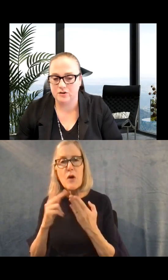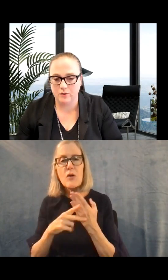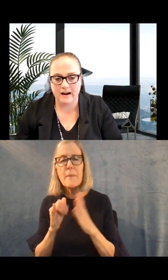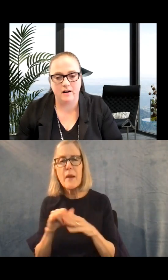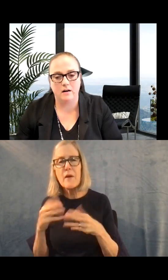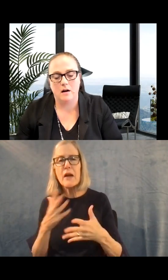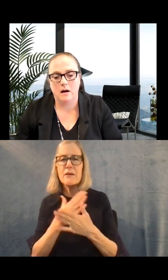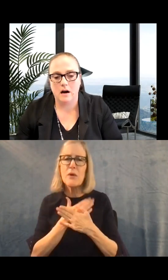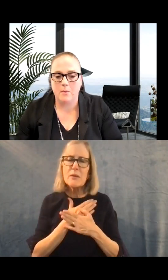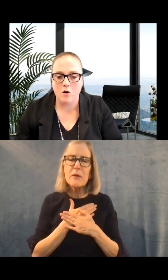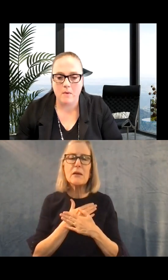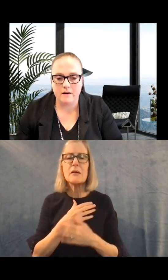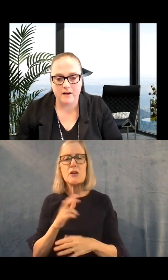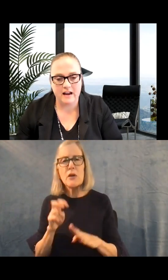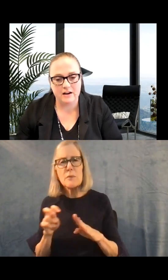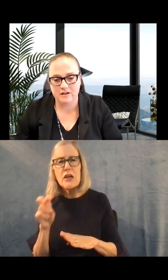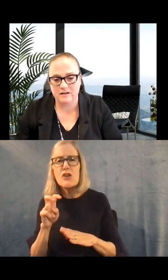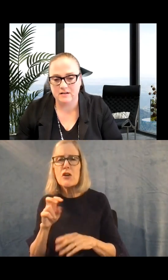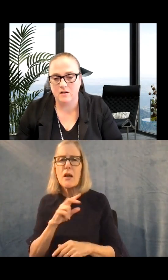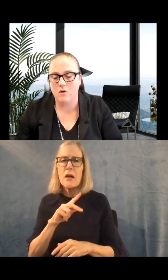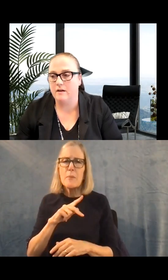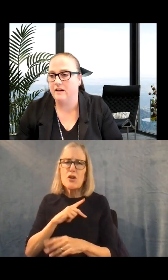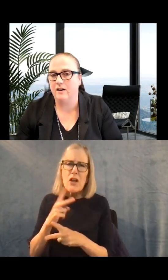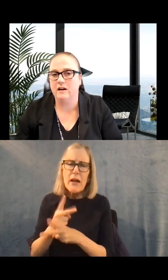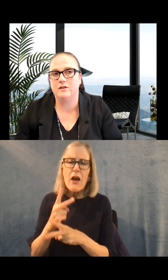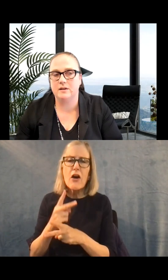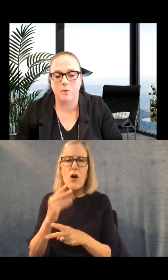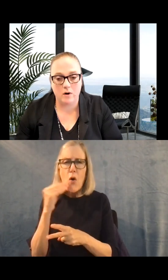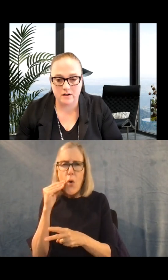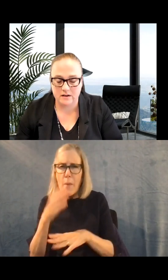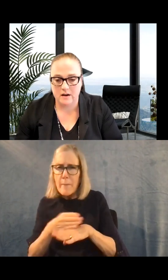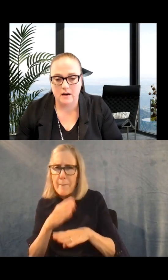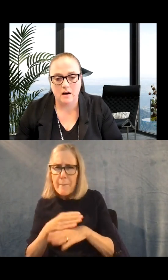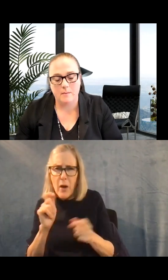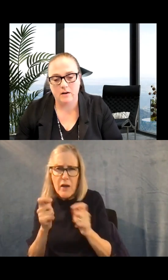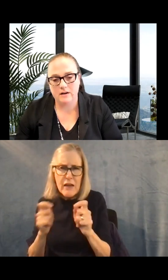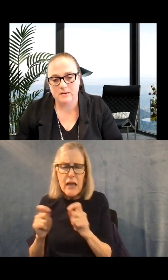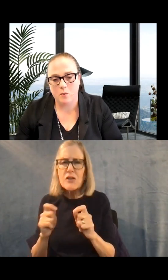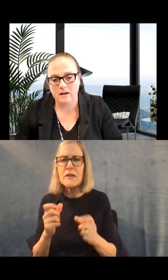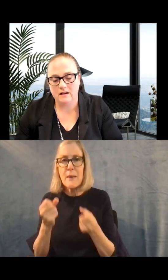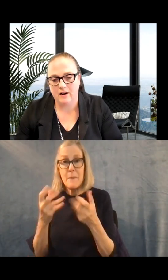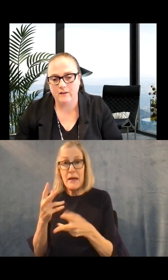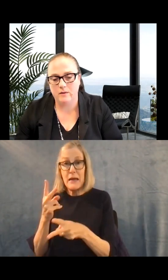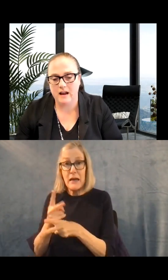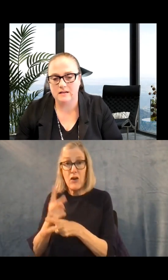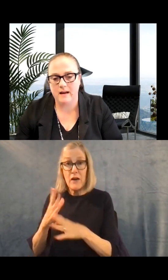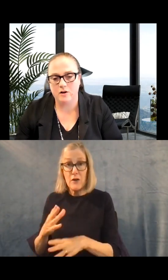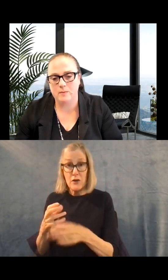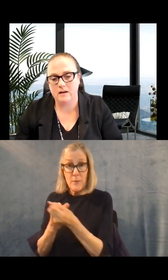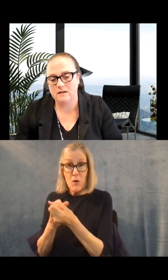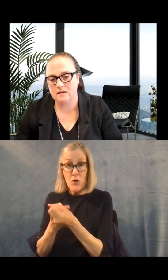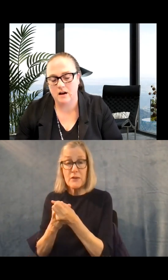transportation, personal care, home modifications, a lot of caregiver support, including supporting the caregiver with